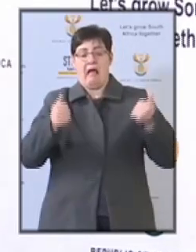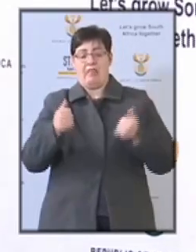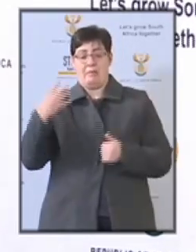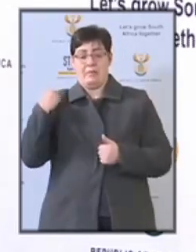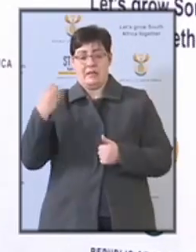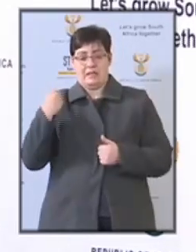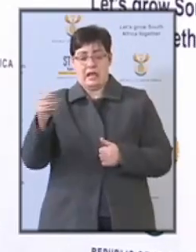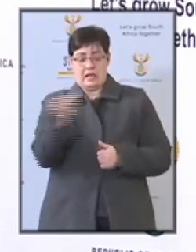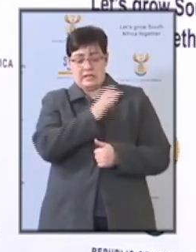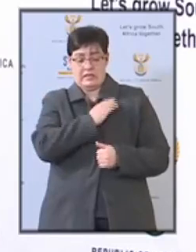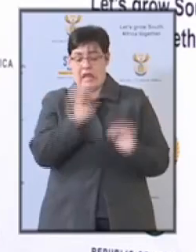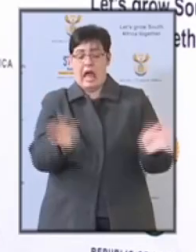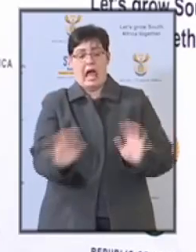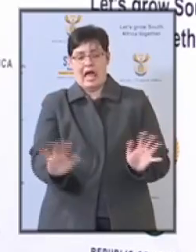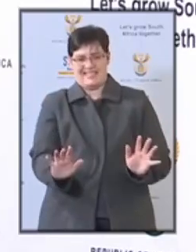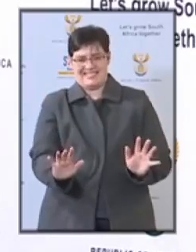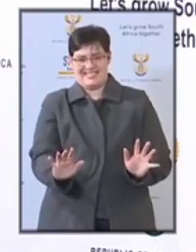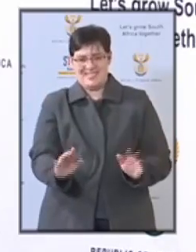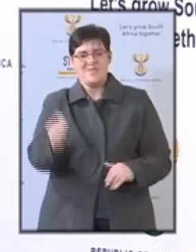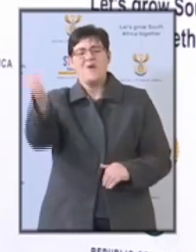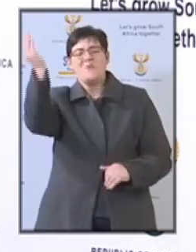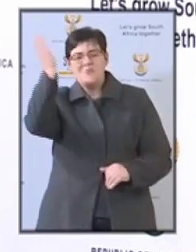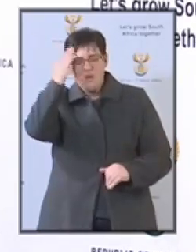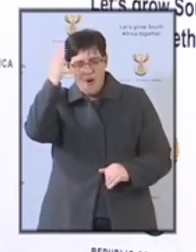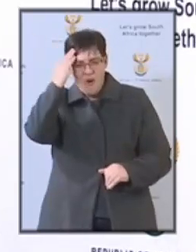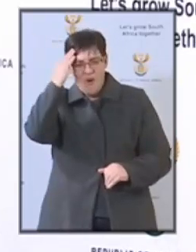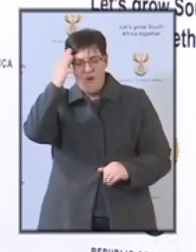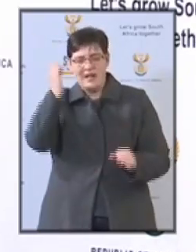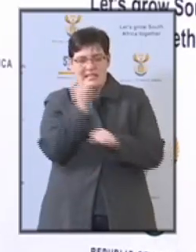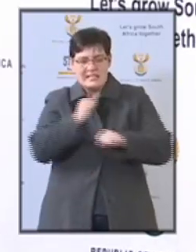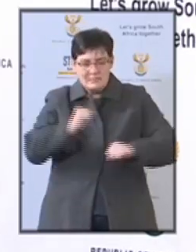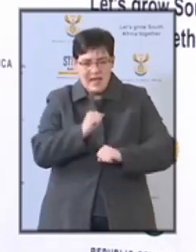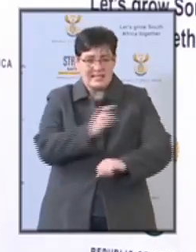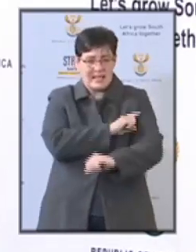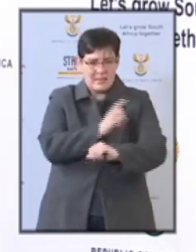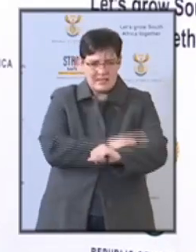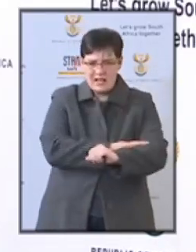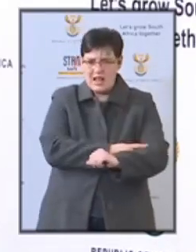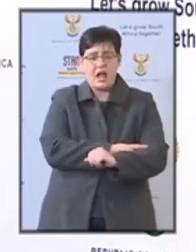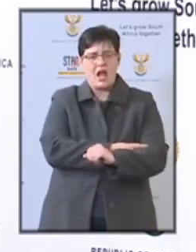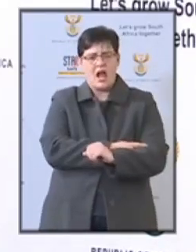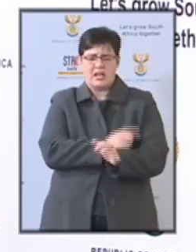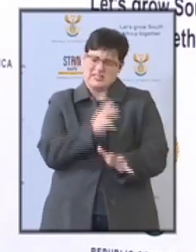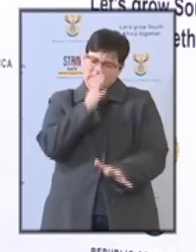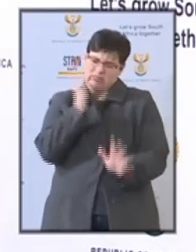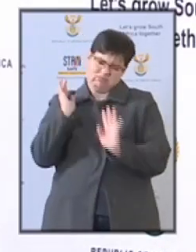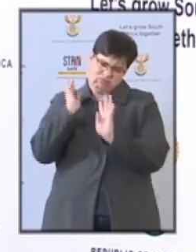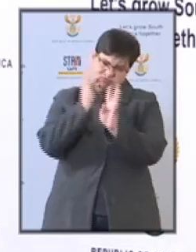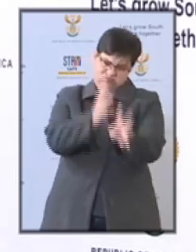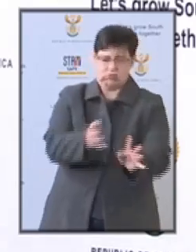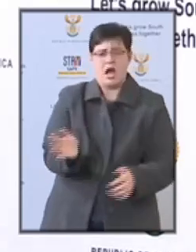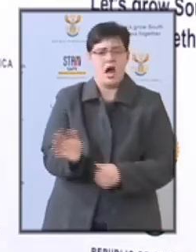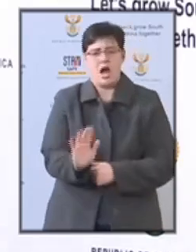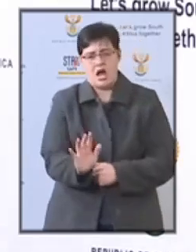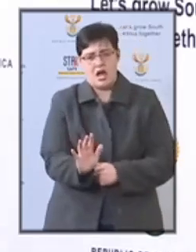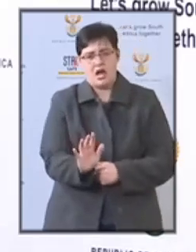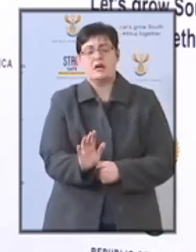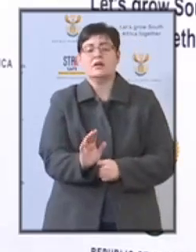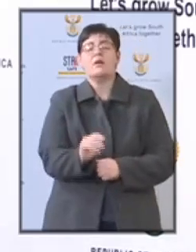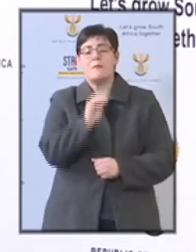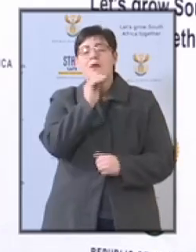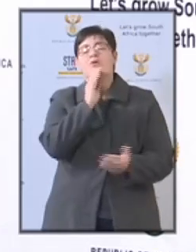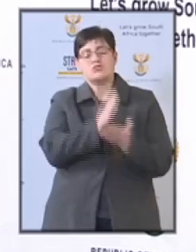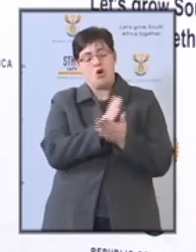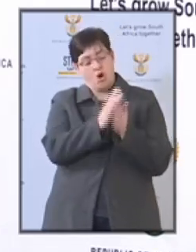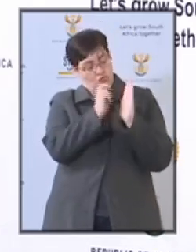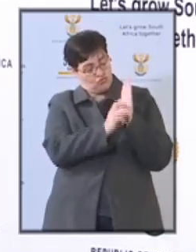something like that. We do know that our restaurants, in terms of space and capacity, they don't carry many people, and we are able to ensure that with